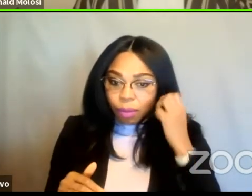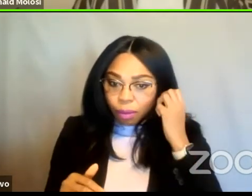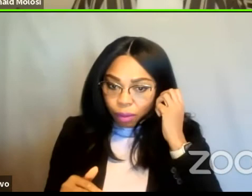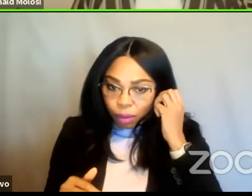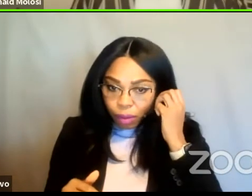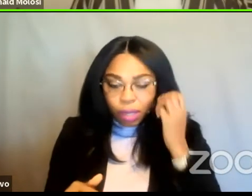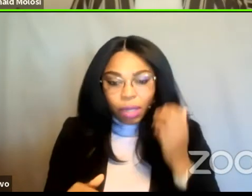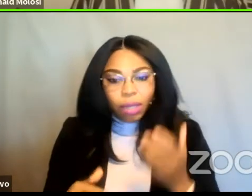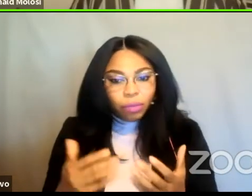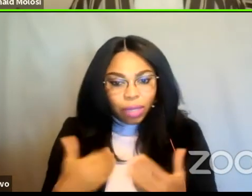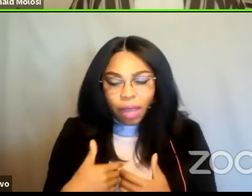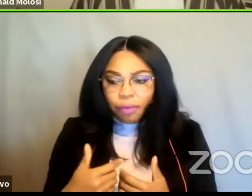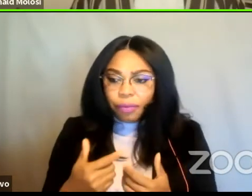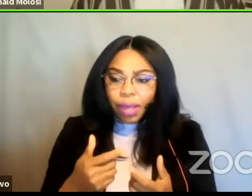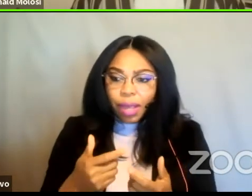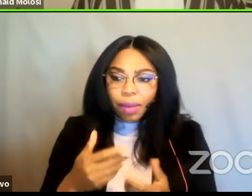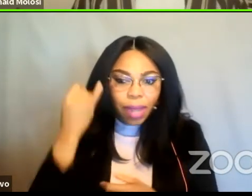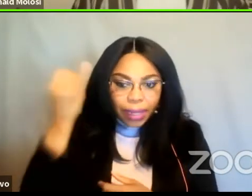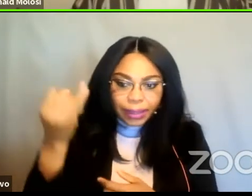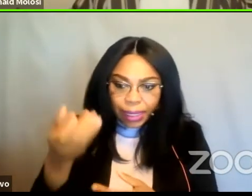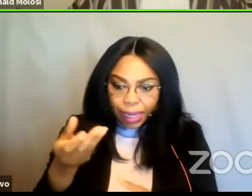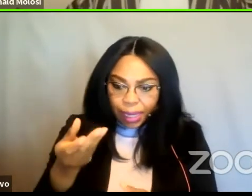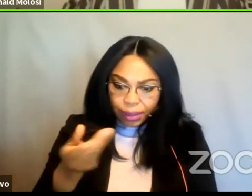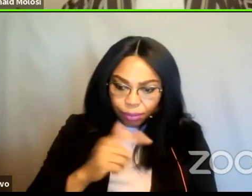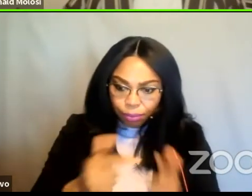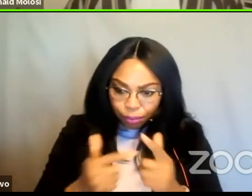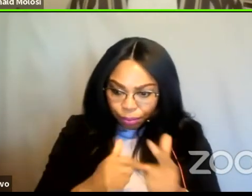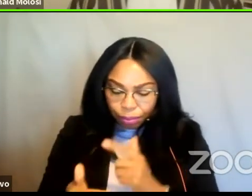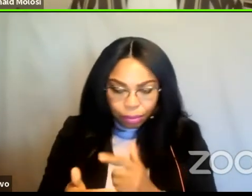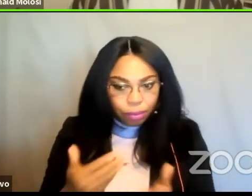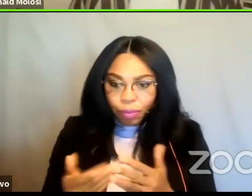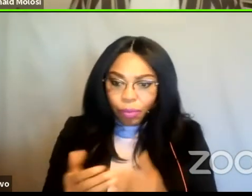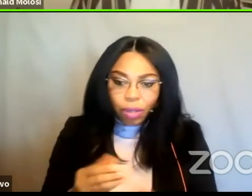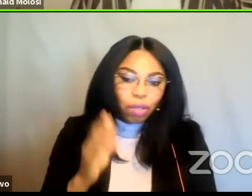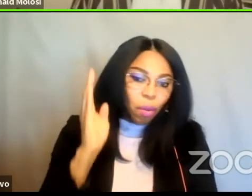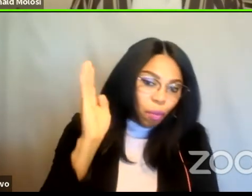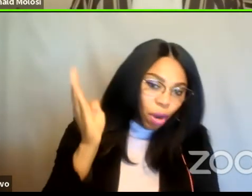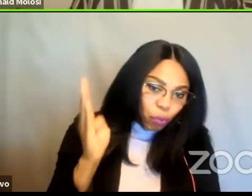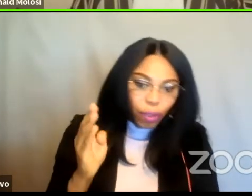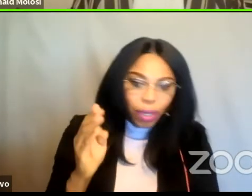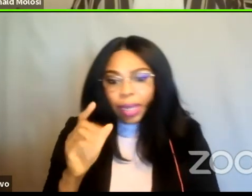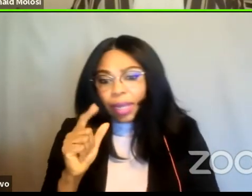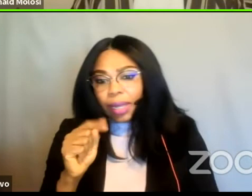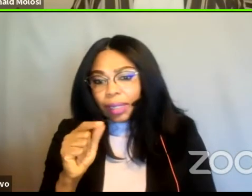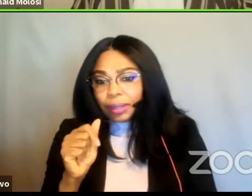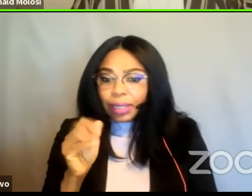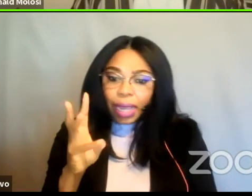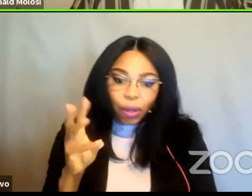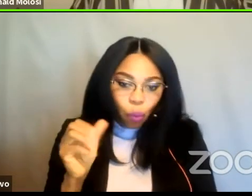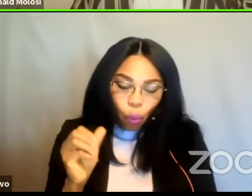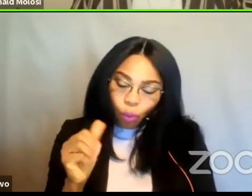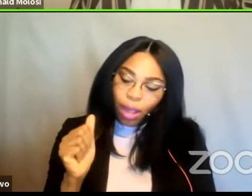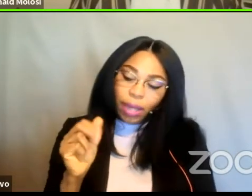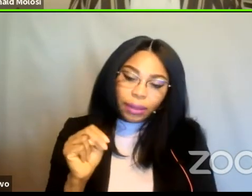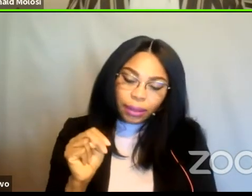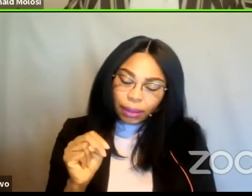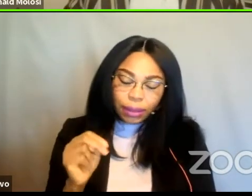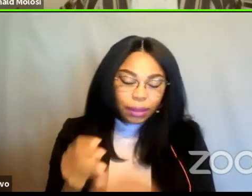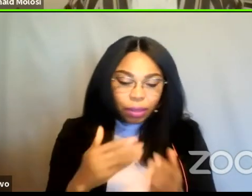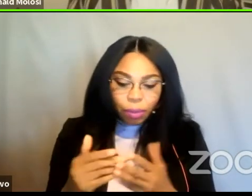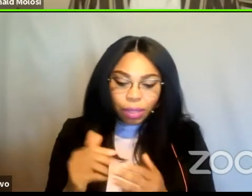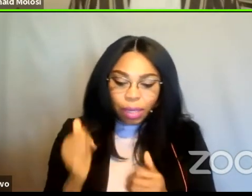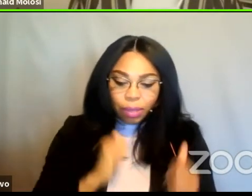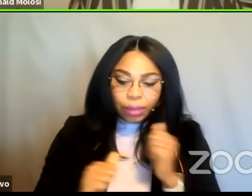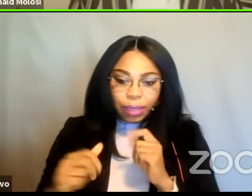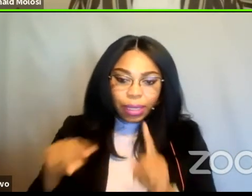exchange of ideas in terms of whether I was on Broadway or whether I was in Taiwan or wherever I was, because theater lends itself to